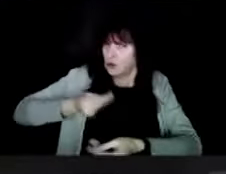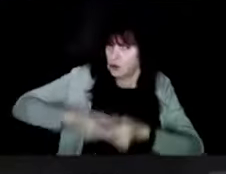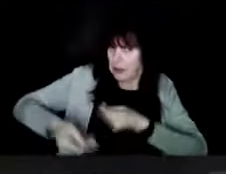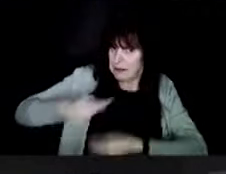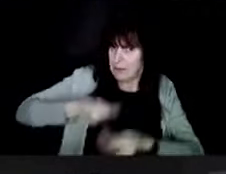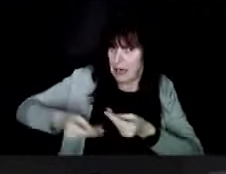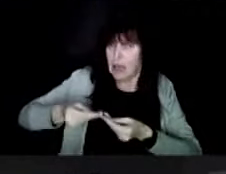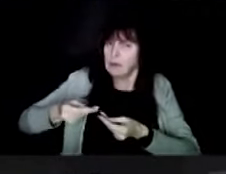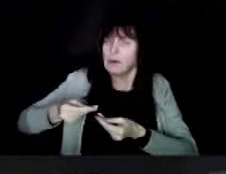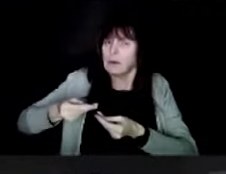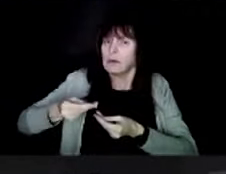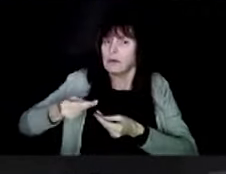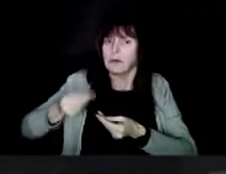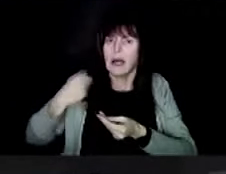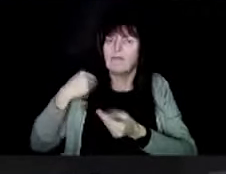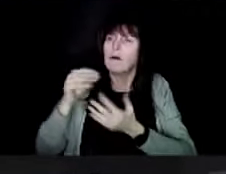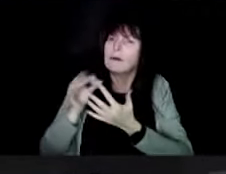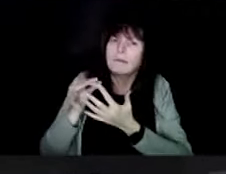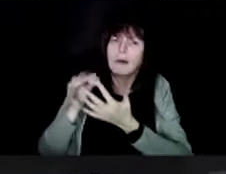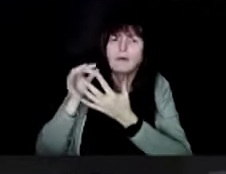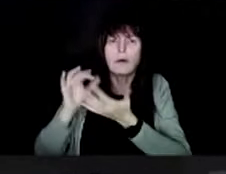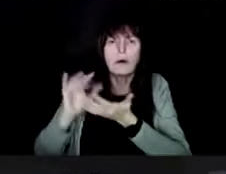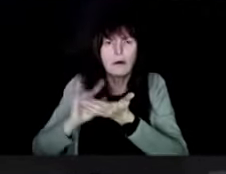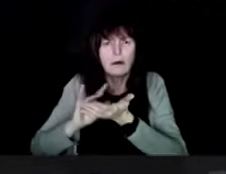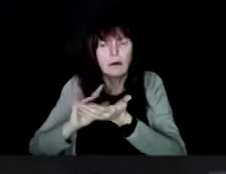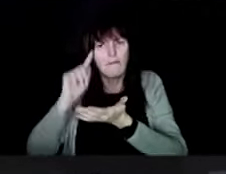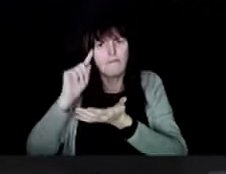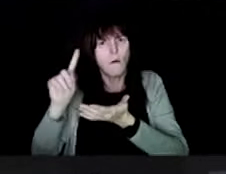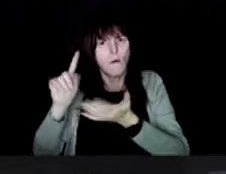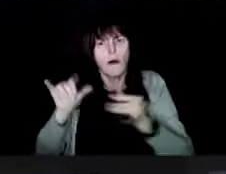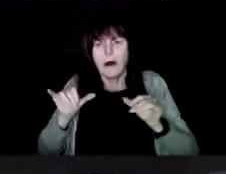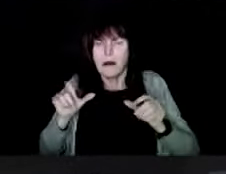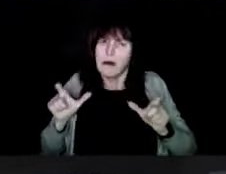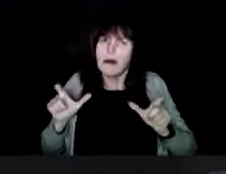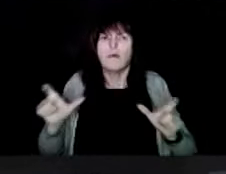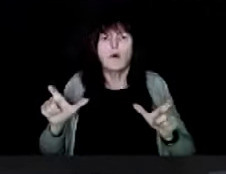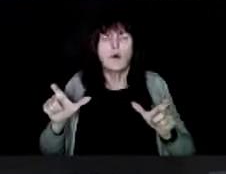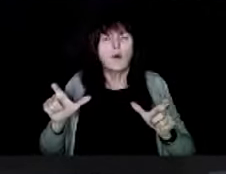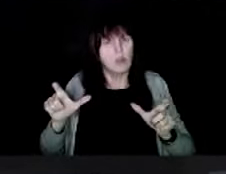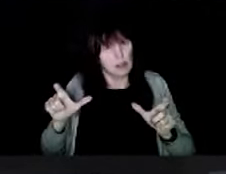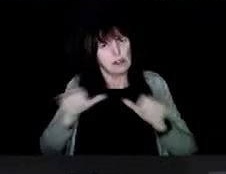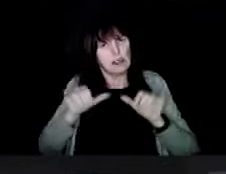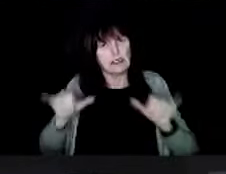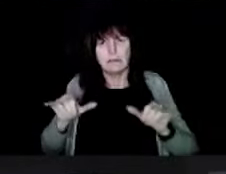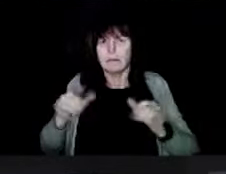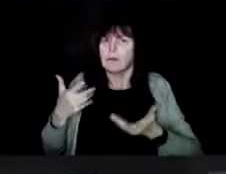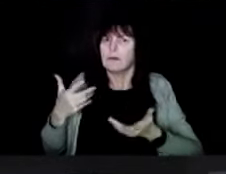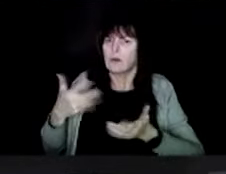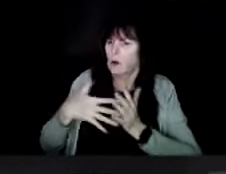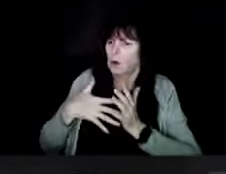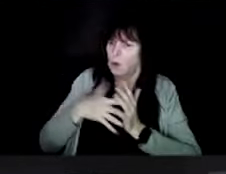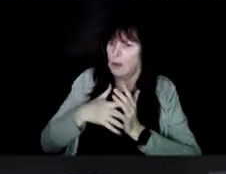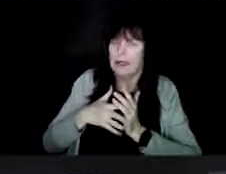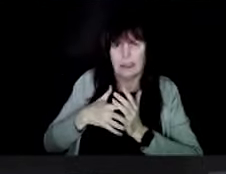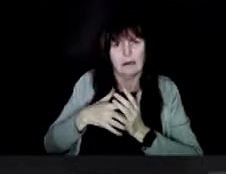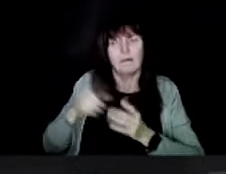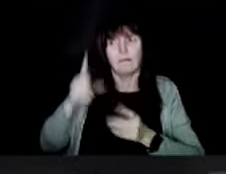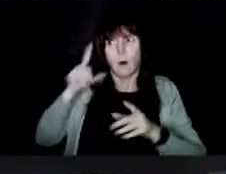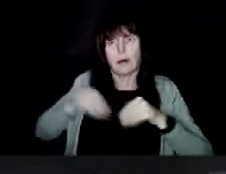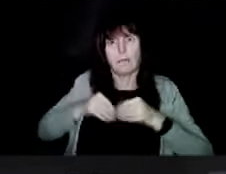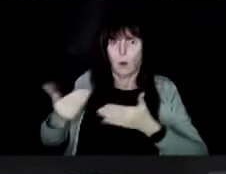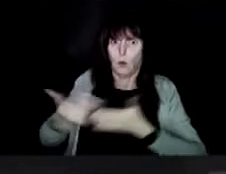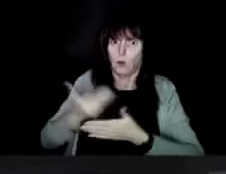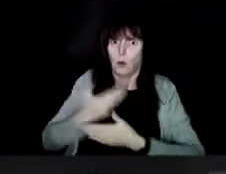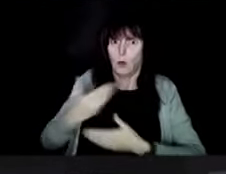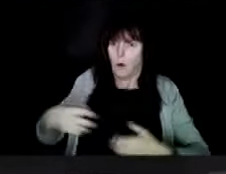their primary series, and then 84 days after can get their booster dose. There is a long list of medications on